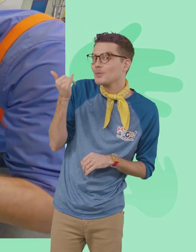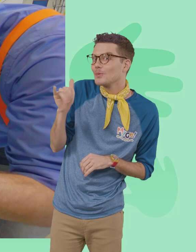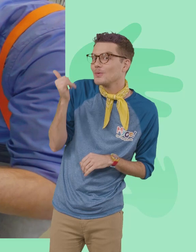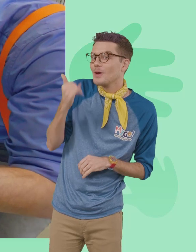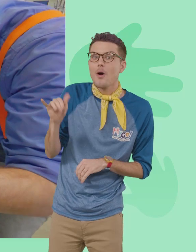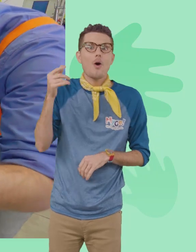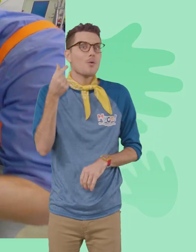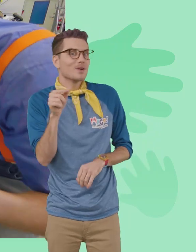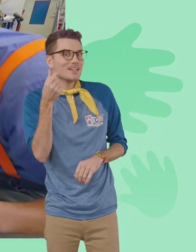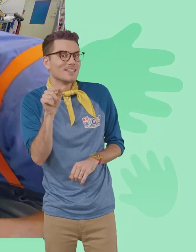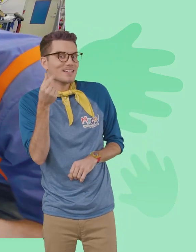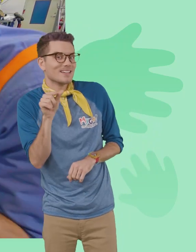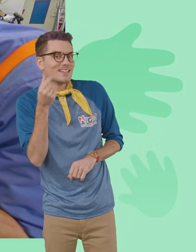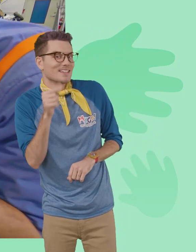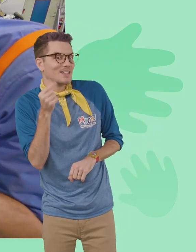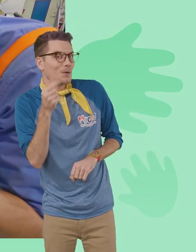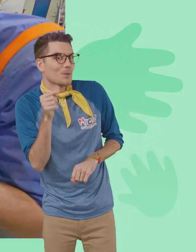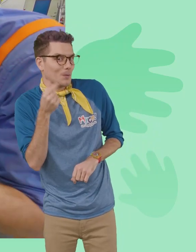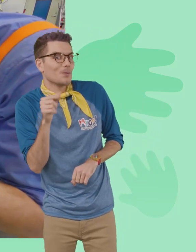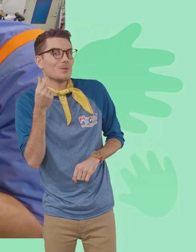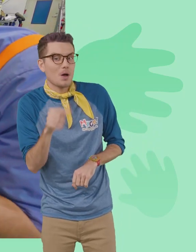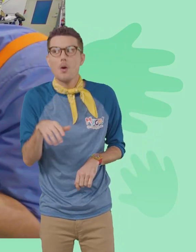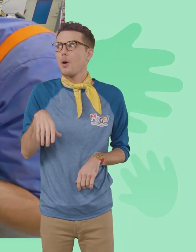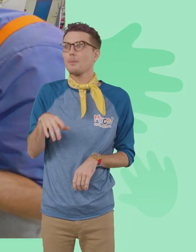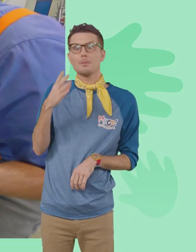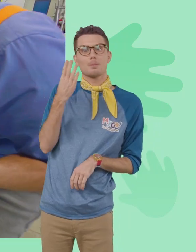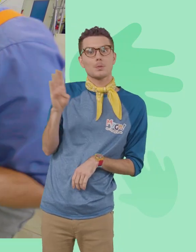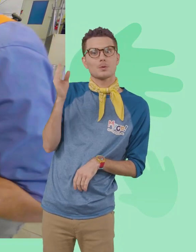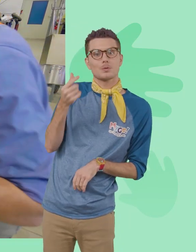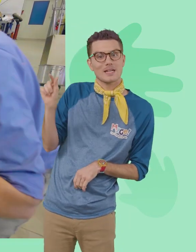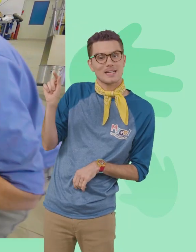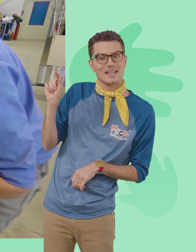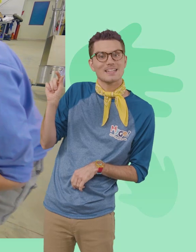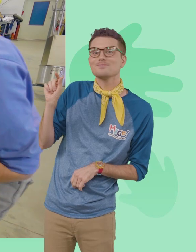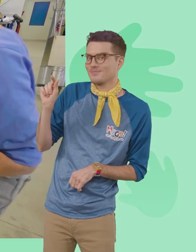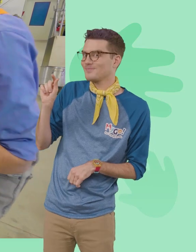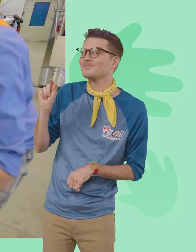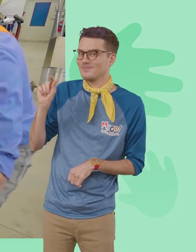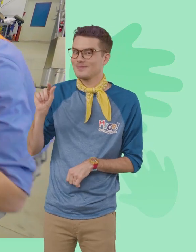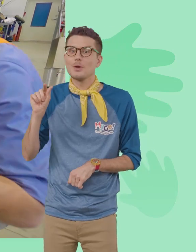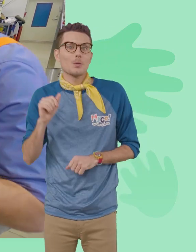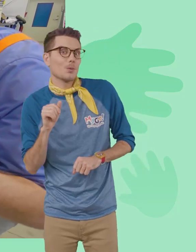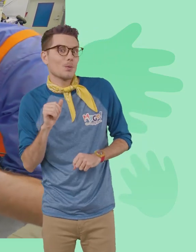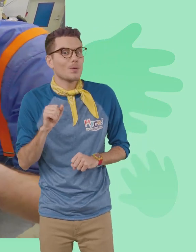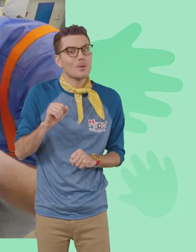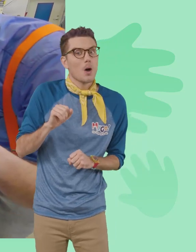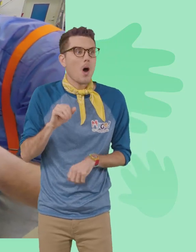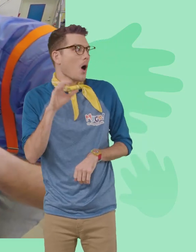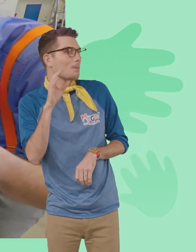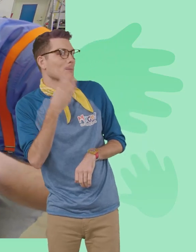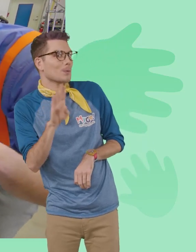some green, some turquoise right in here and teal. And we got some